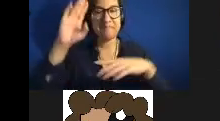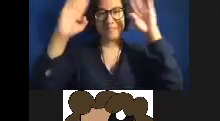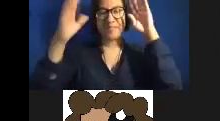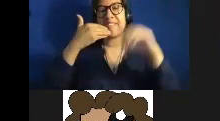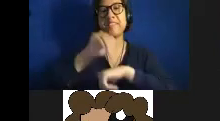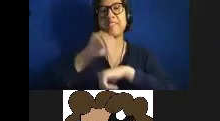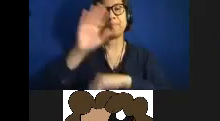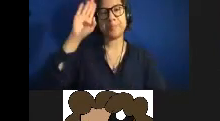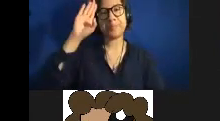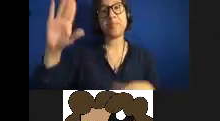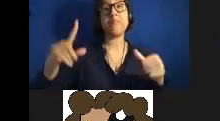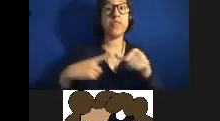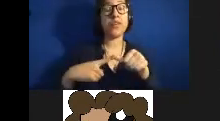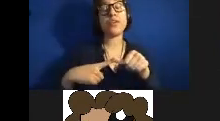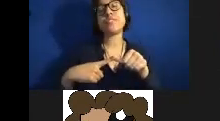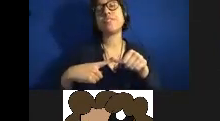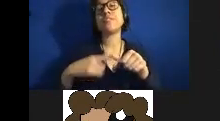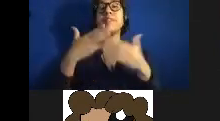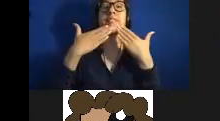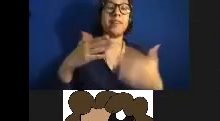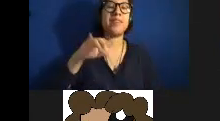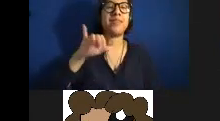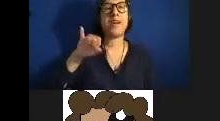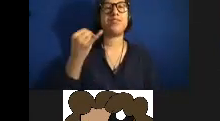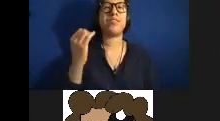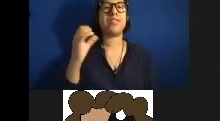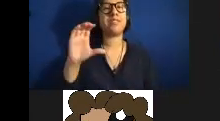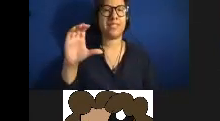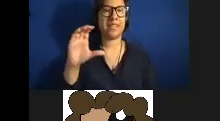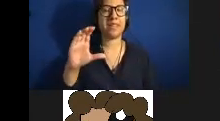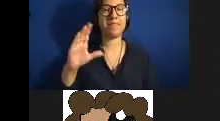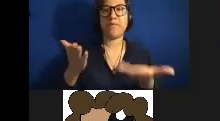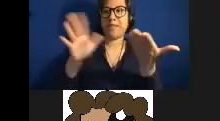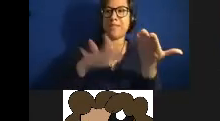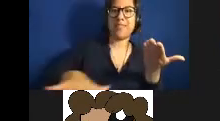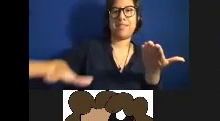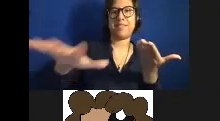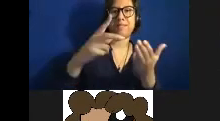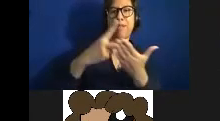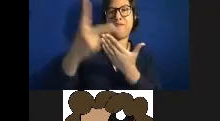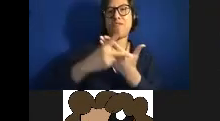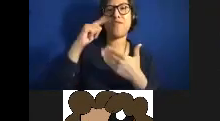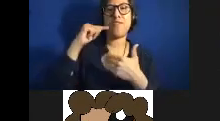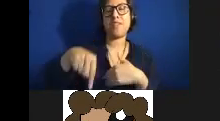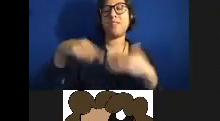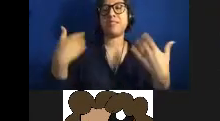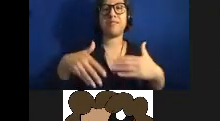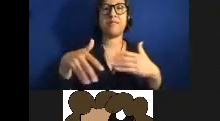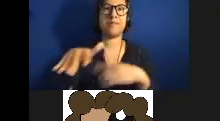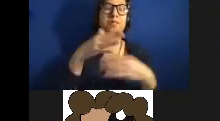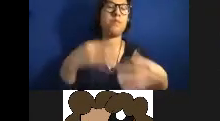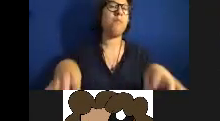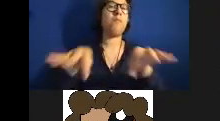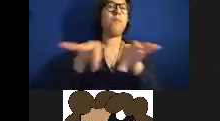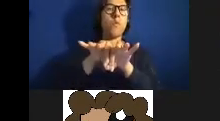everyone. First and foremost, I'd like to thank YJC for providing this platform to discuss such a very important subject